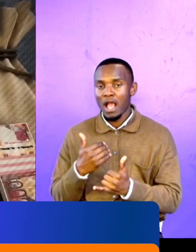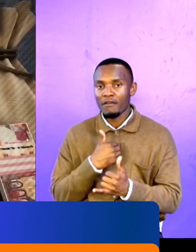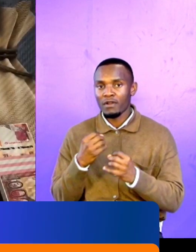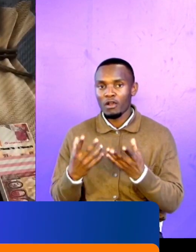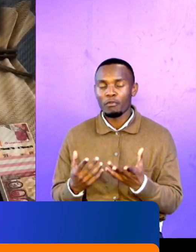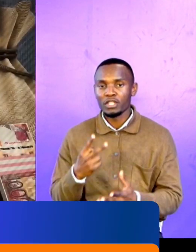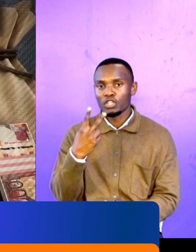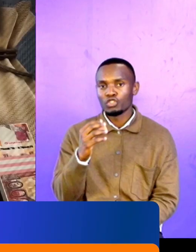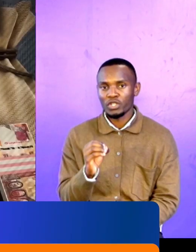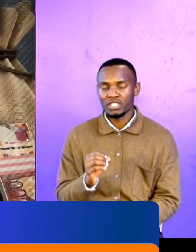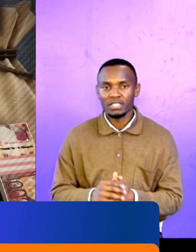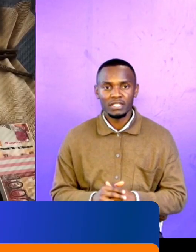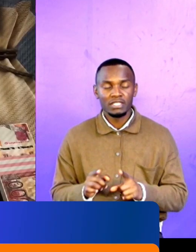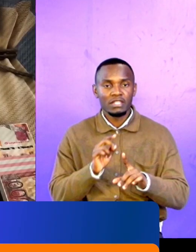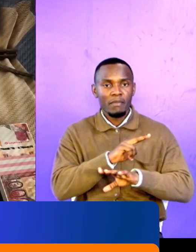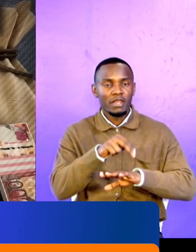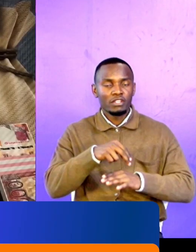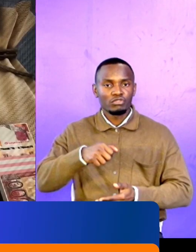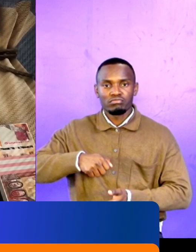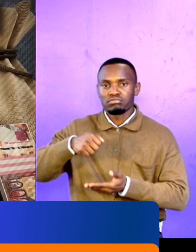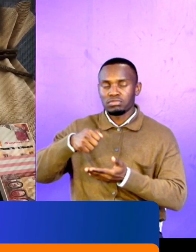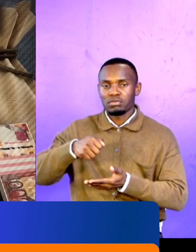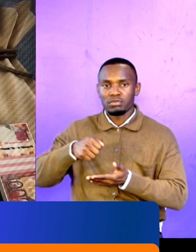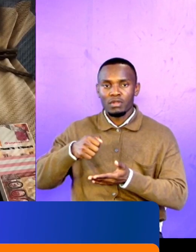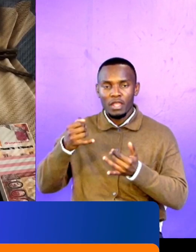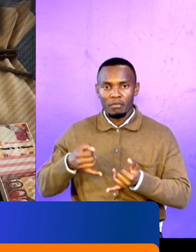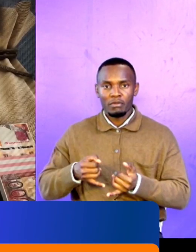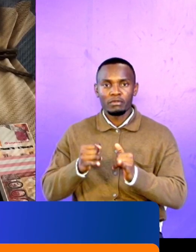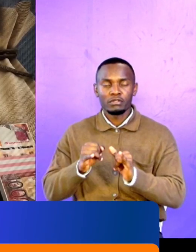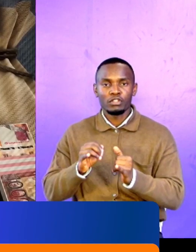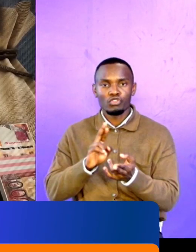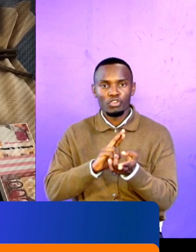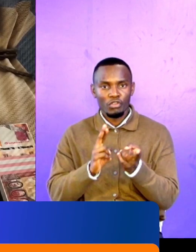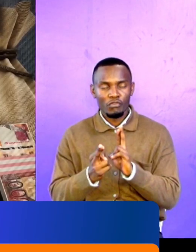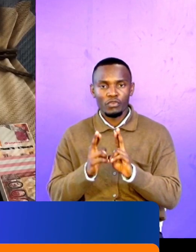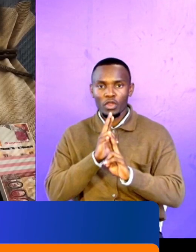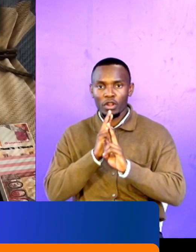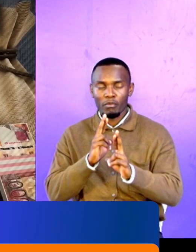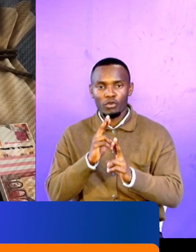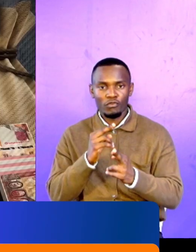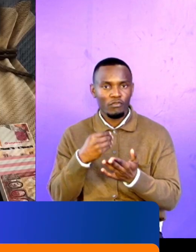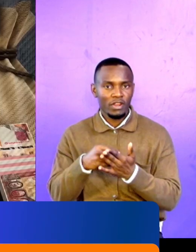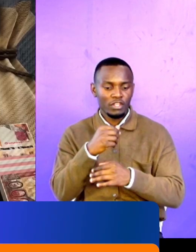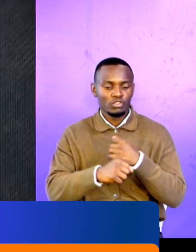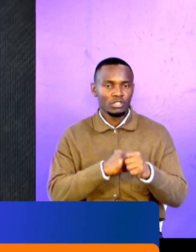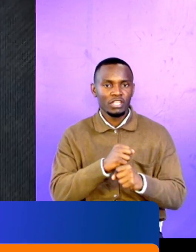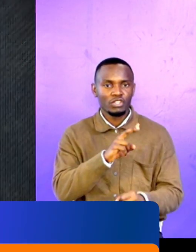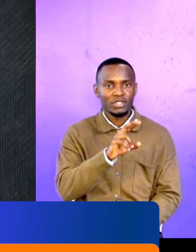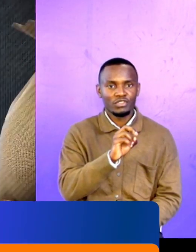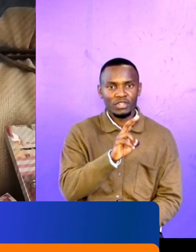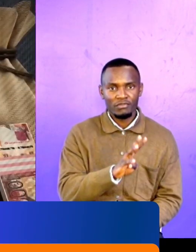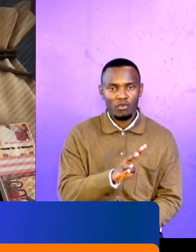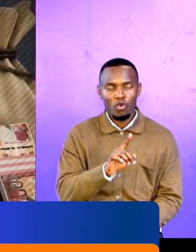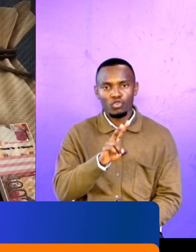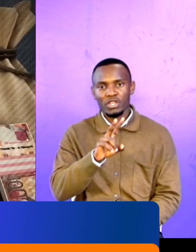Now, the National Government Budget Implementation Review Report for the financial year 2025-2024 has laid bare